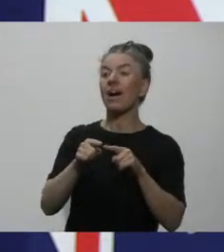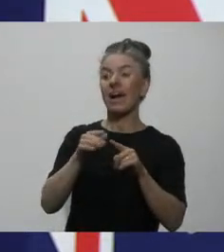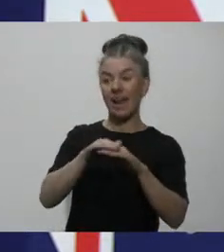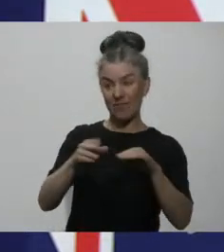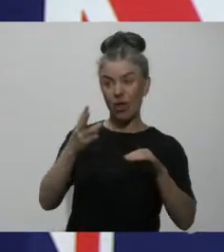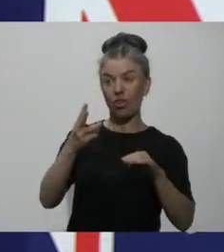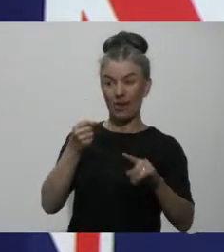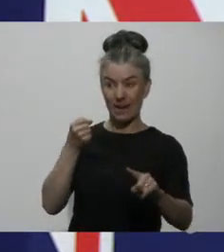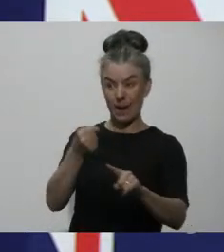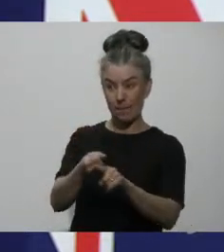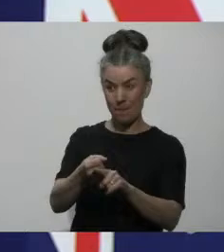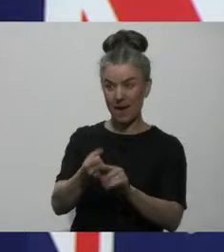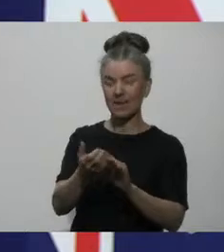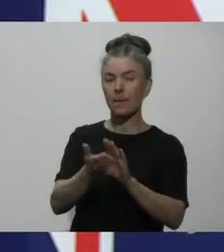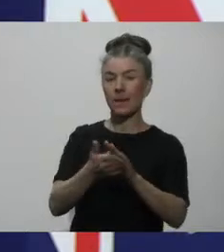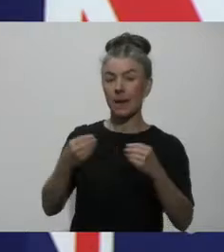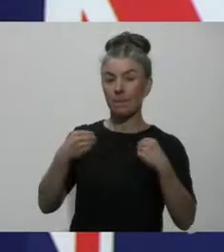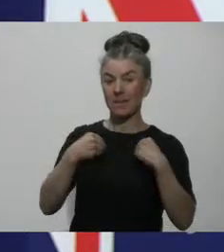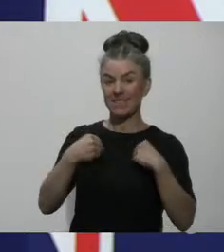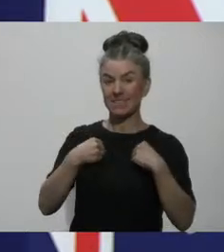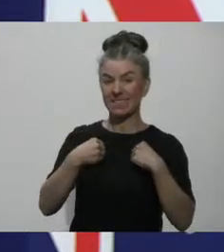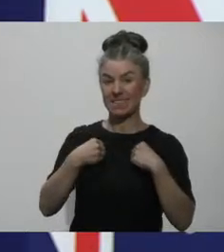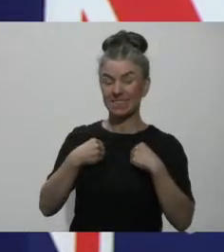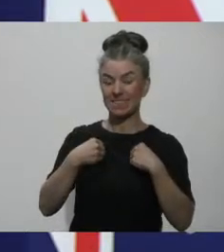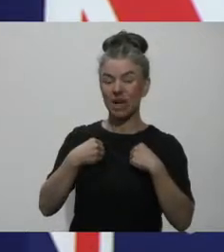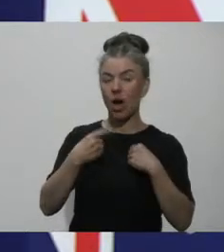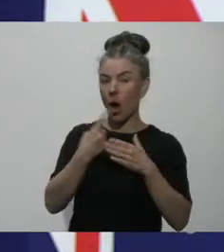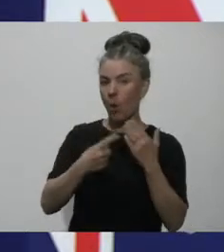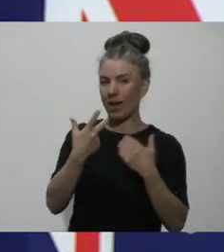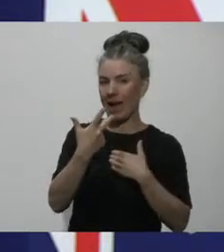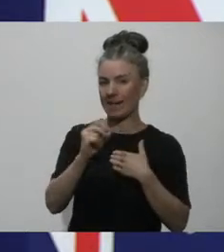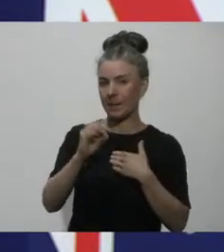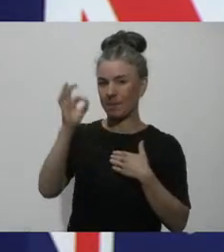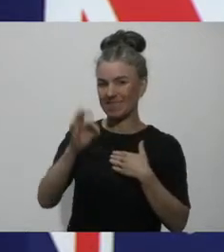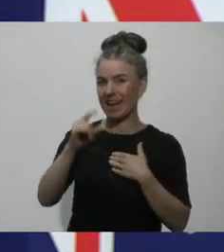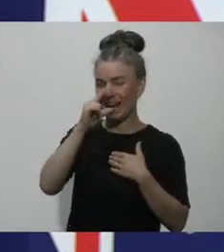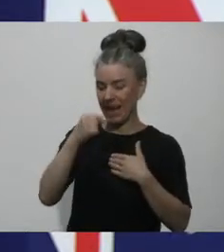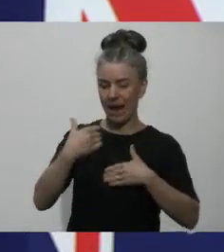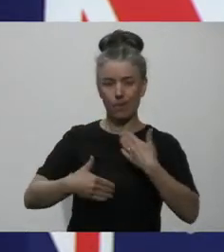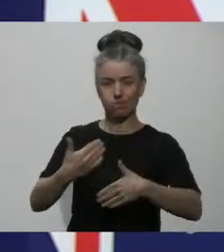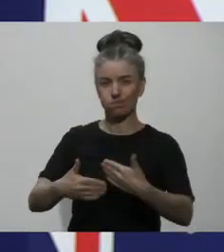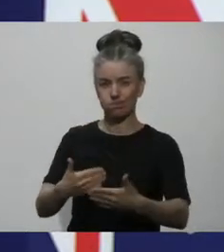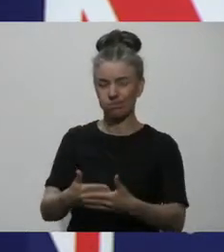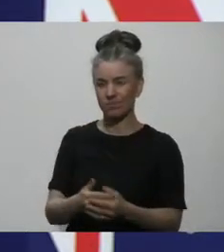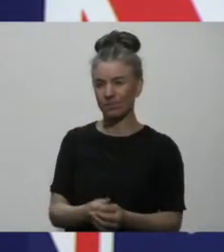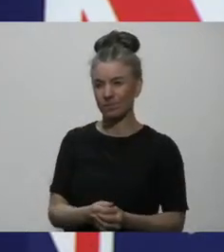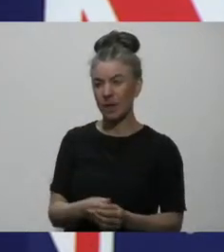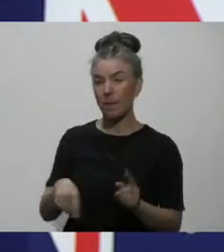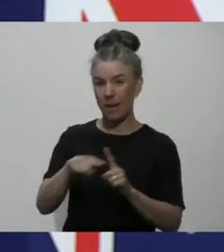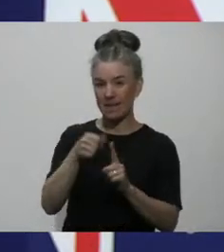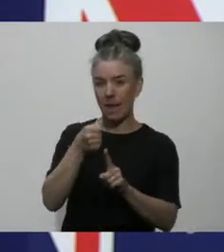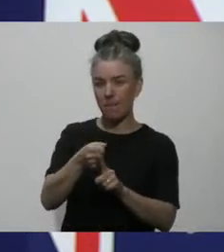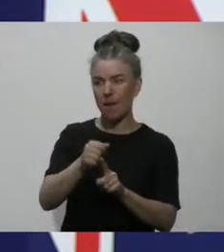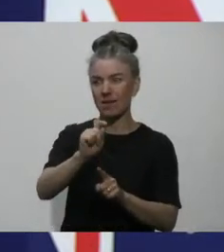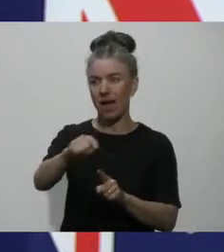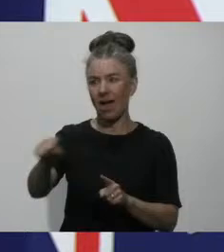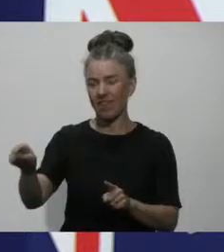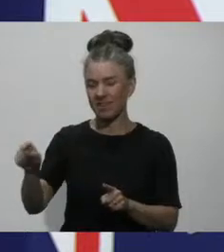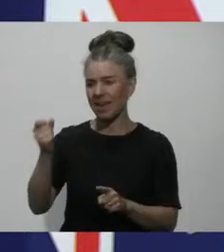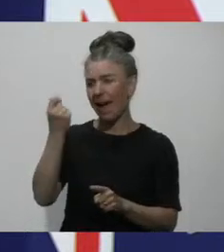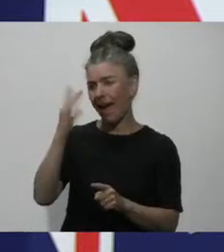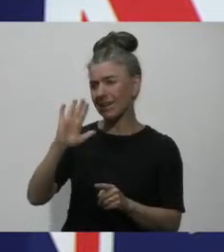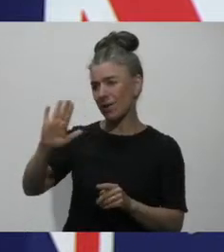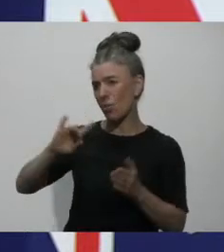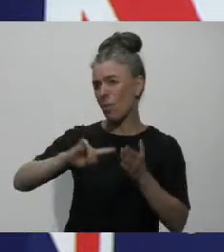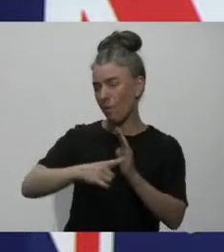to around 80% of activity and that flow on. So it's based on that change. It is, and I take the point that you're making, which is